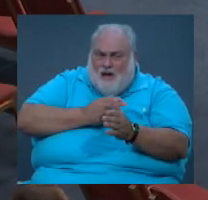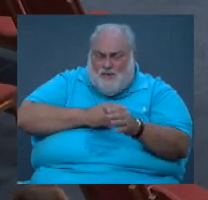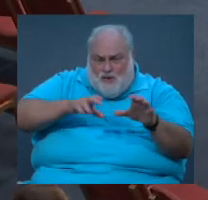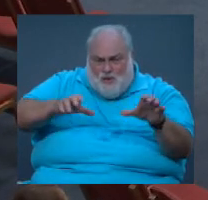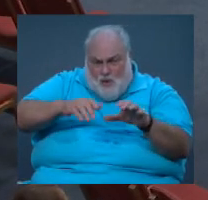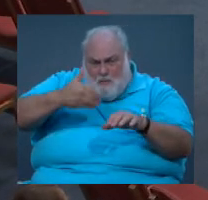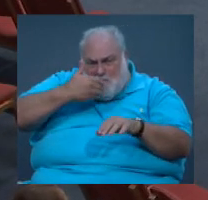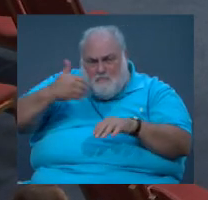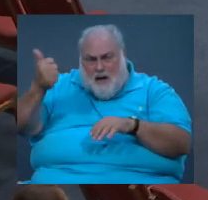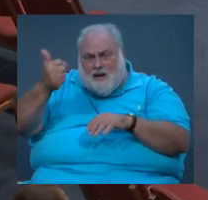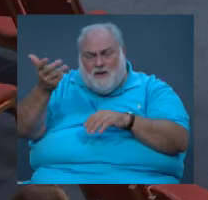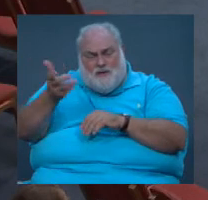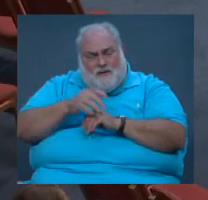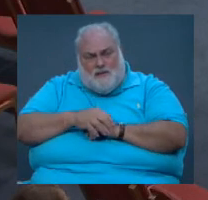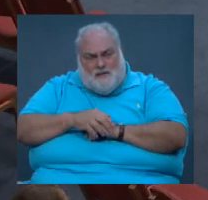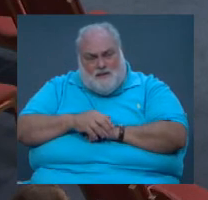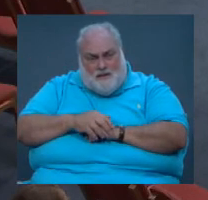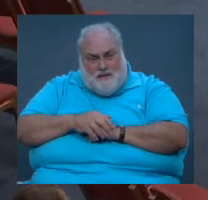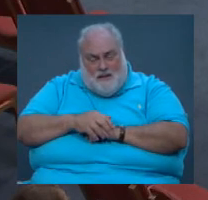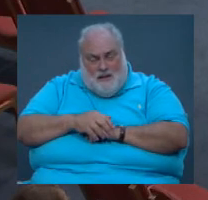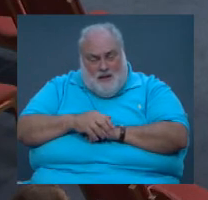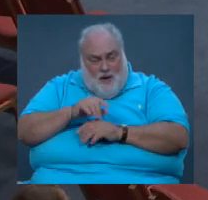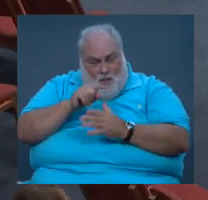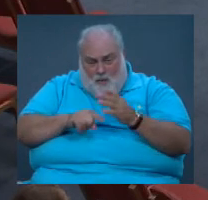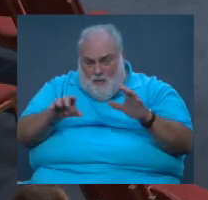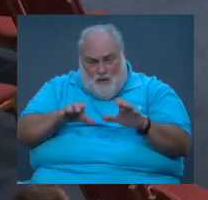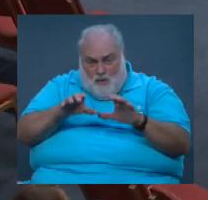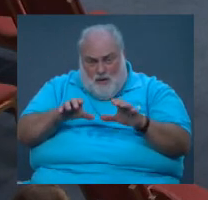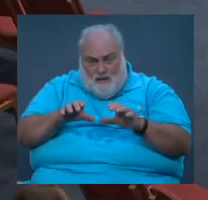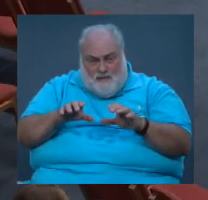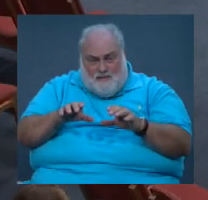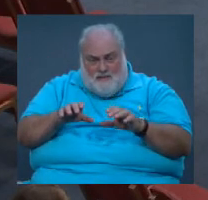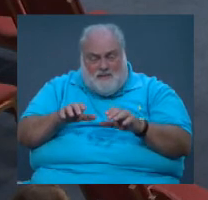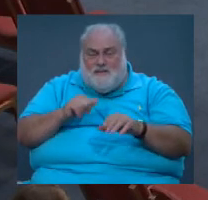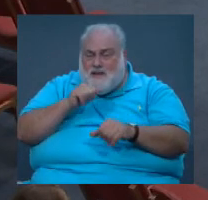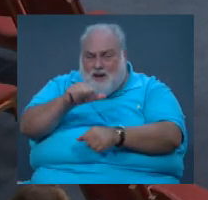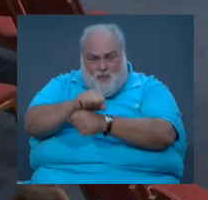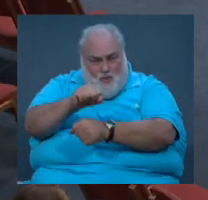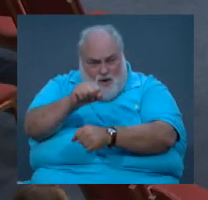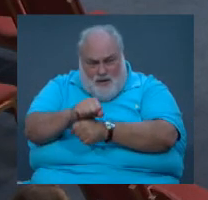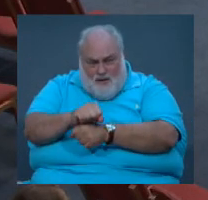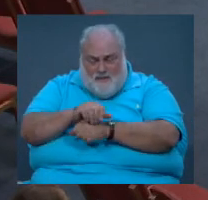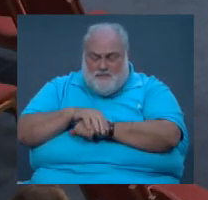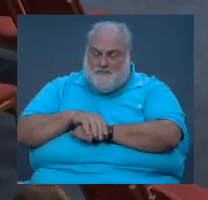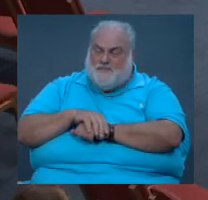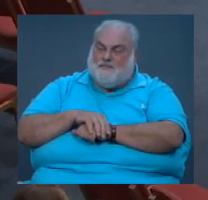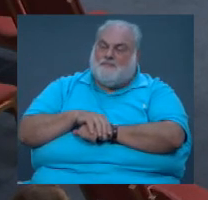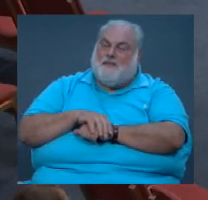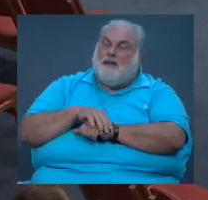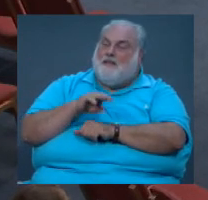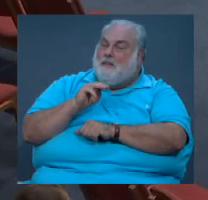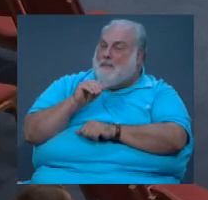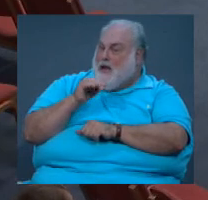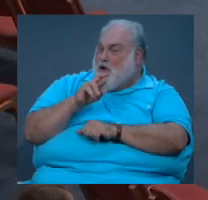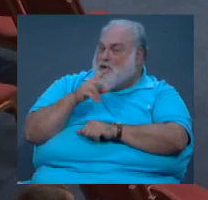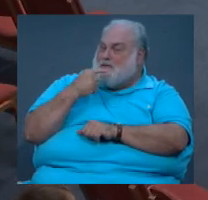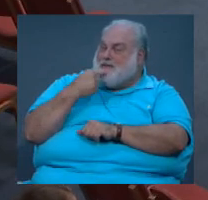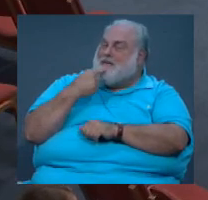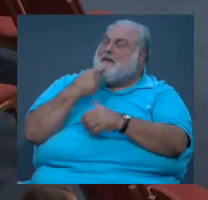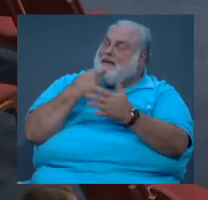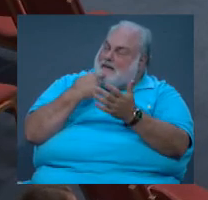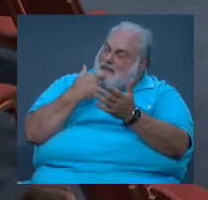better. What we're doing is not working. Again, there are a number of different things that in this